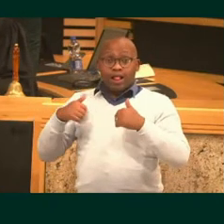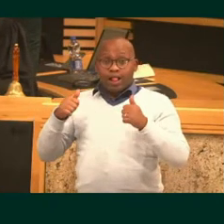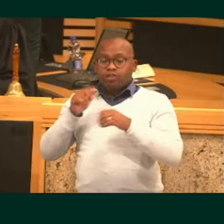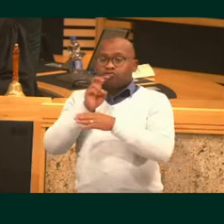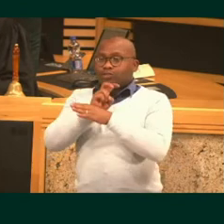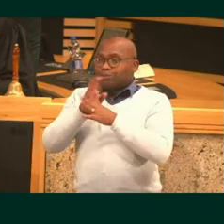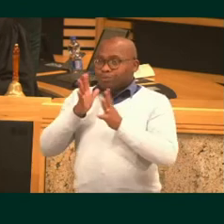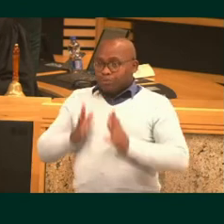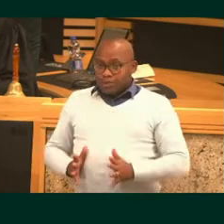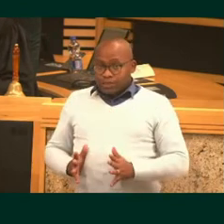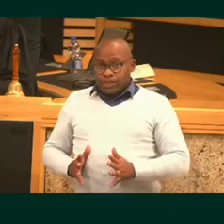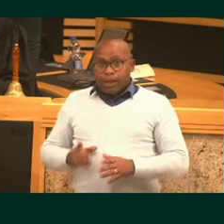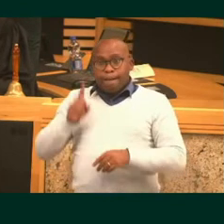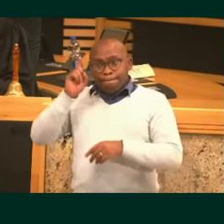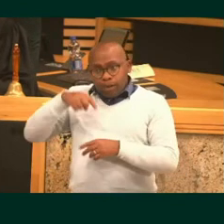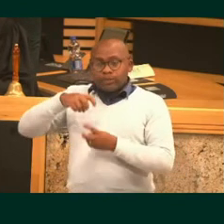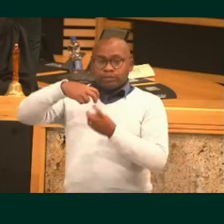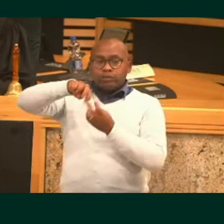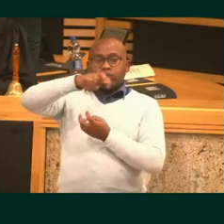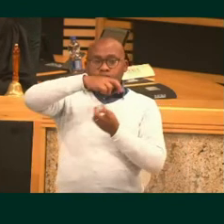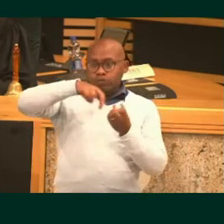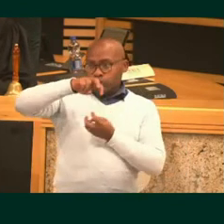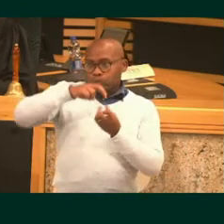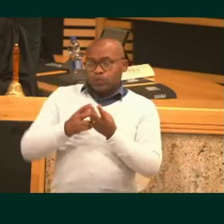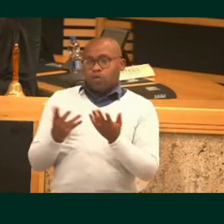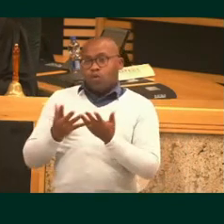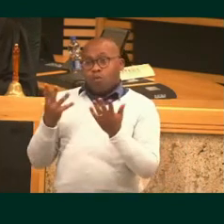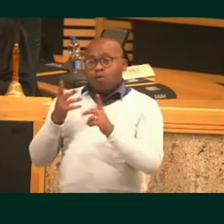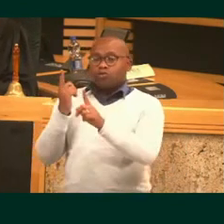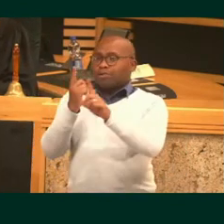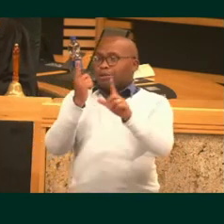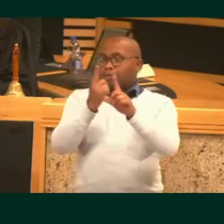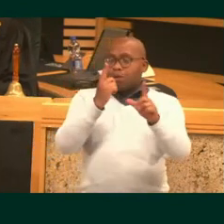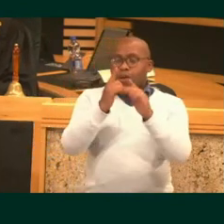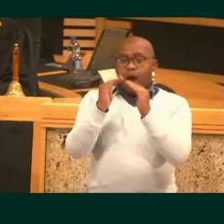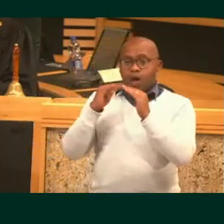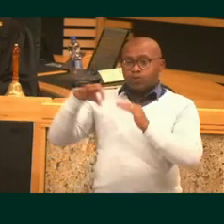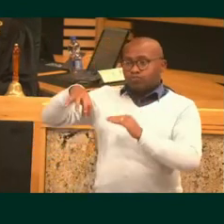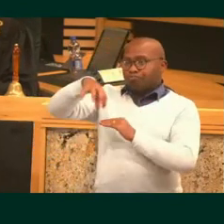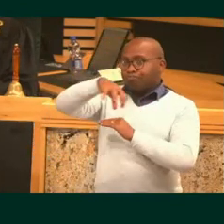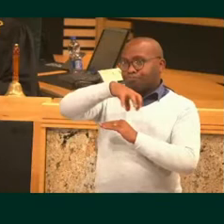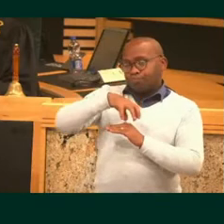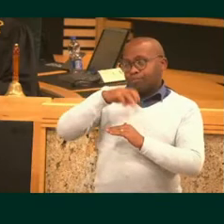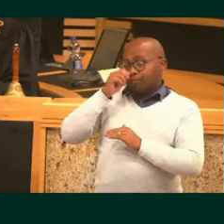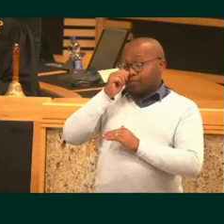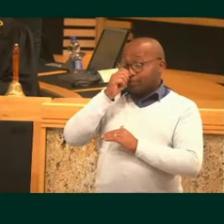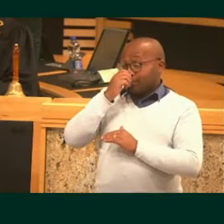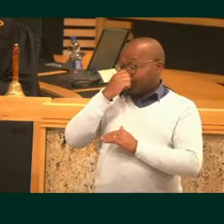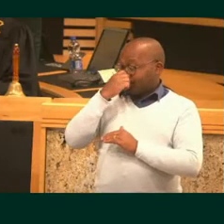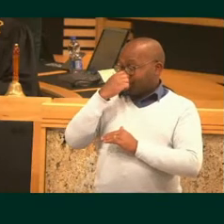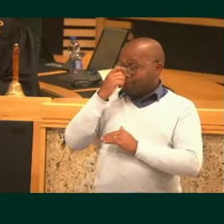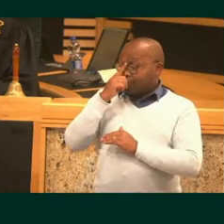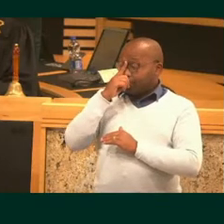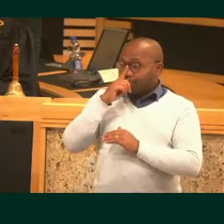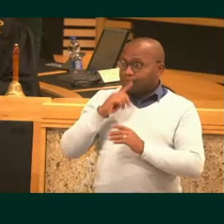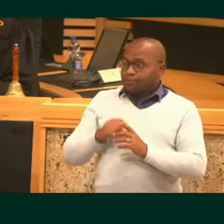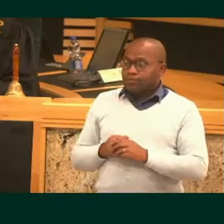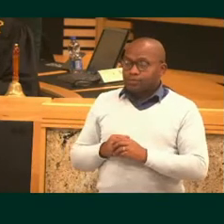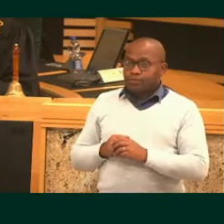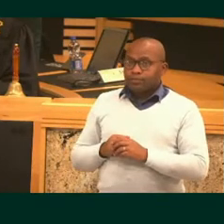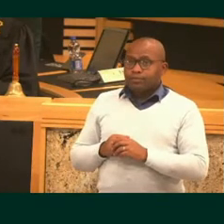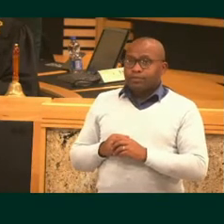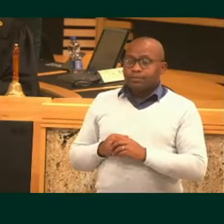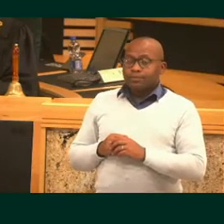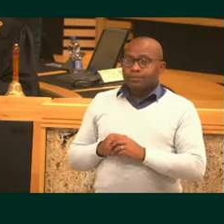townships to do monitoring of selling expired Goods decisively deal with